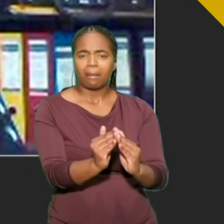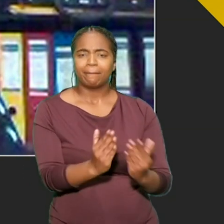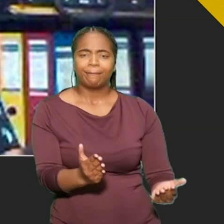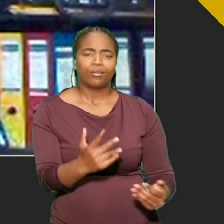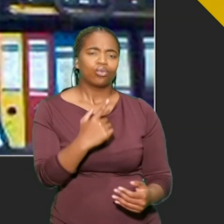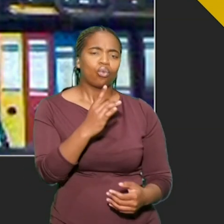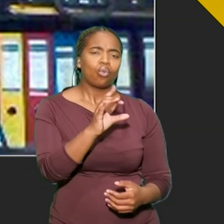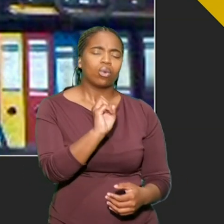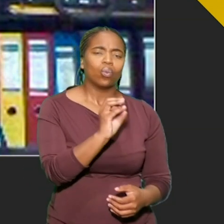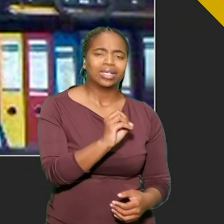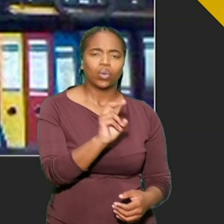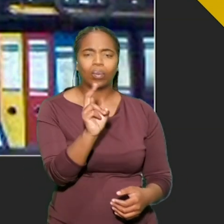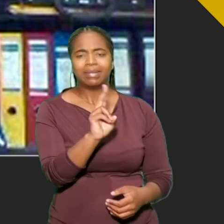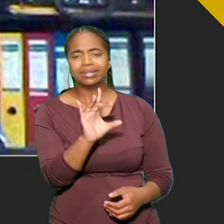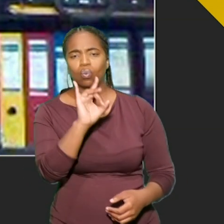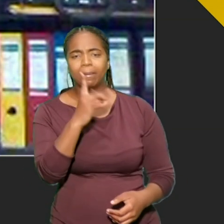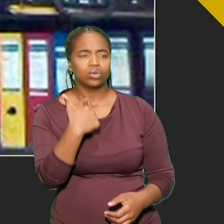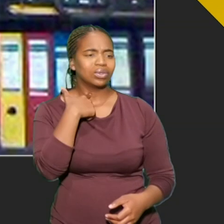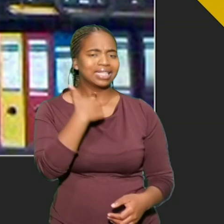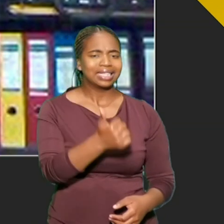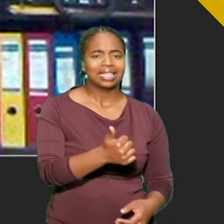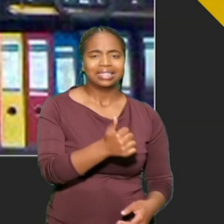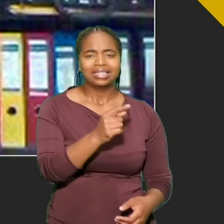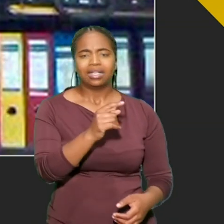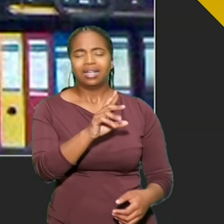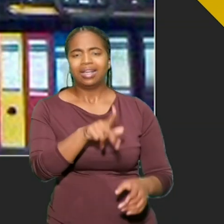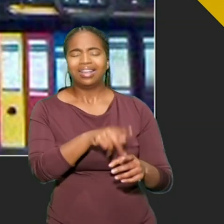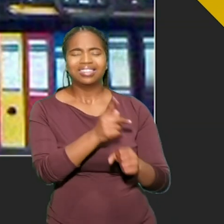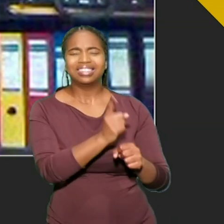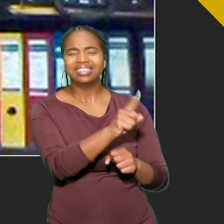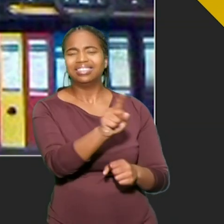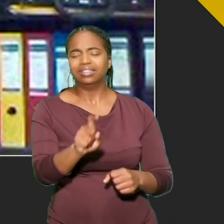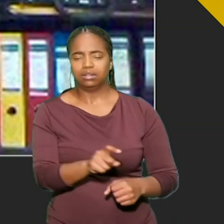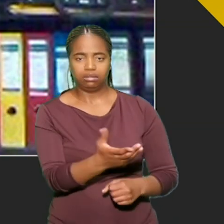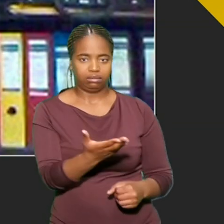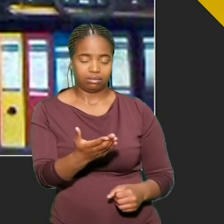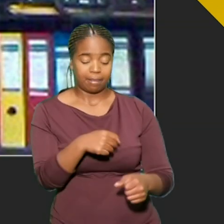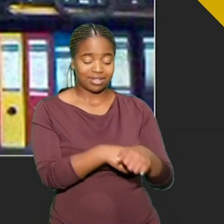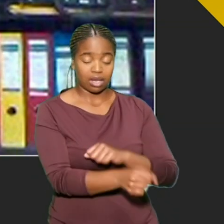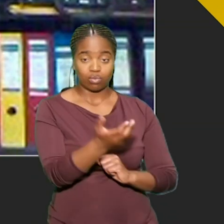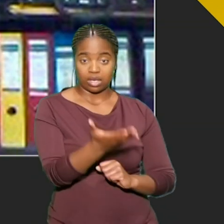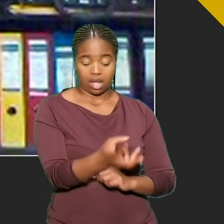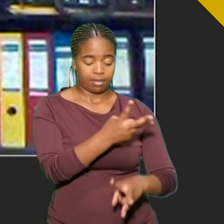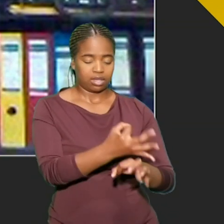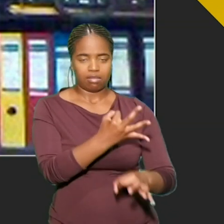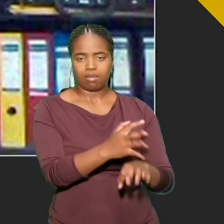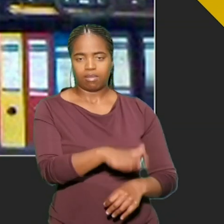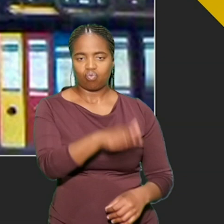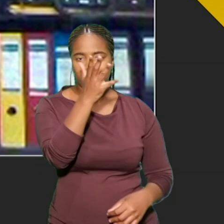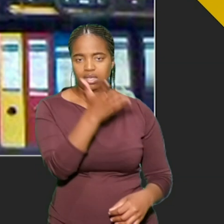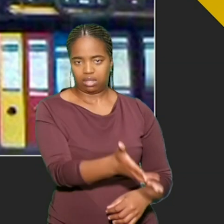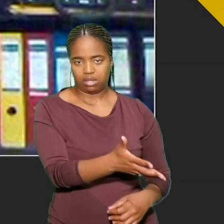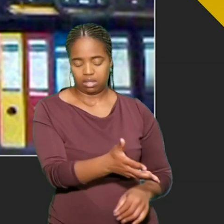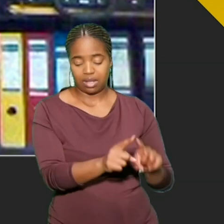is kind of like influenced by the township situation. And obviously, when you look at kids growing up